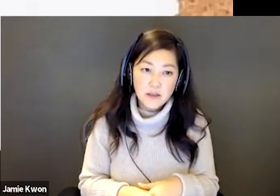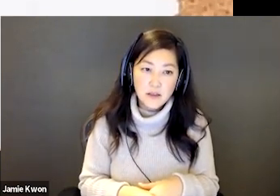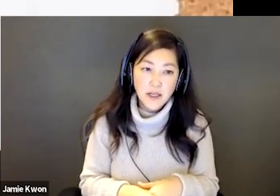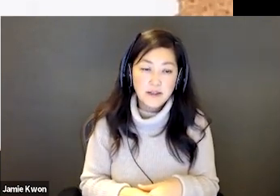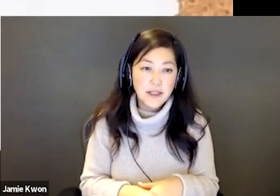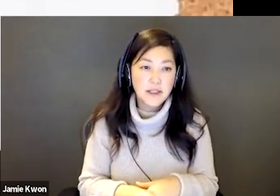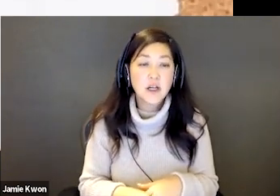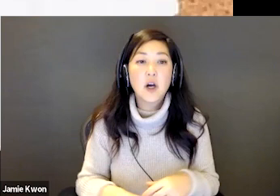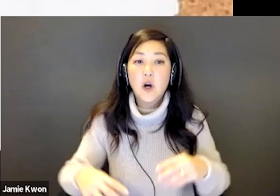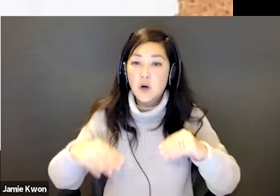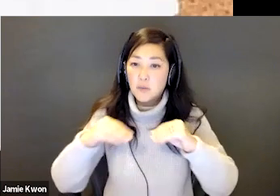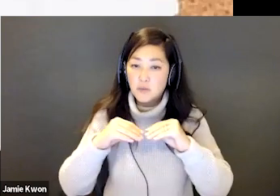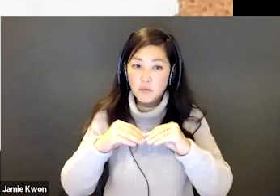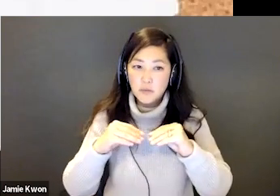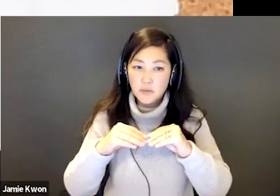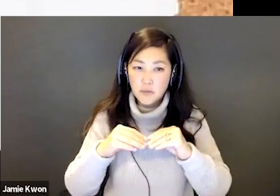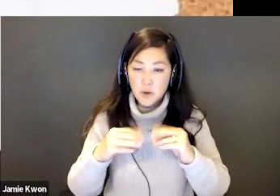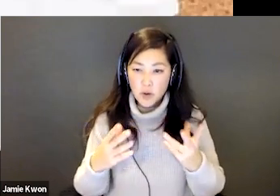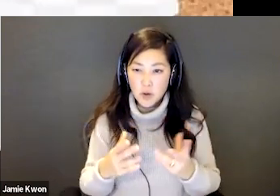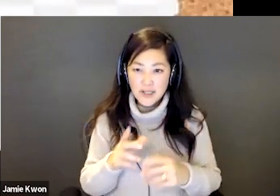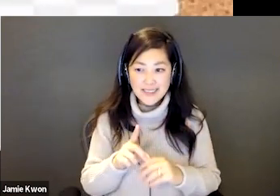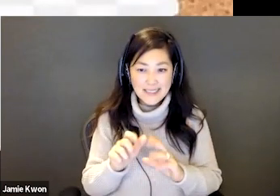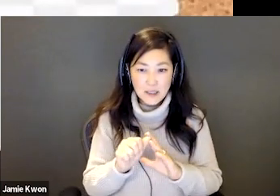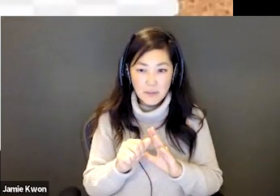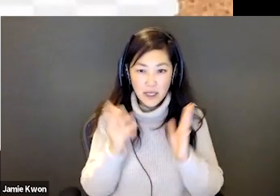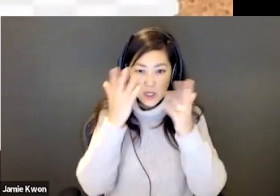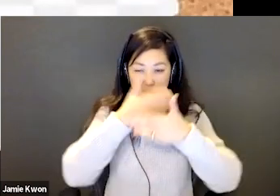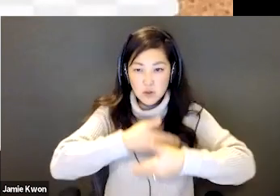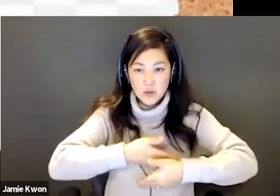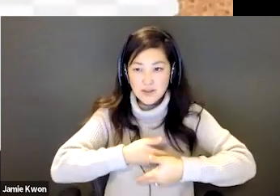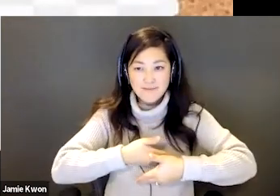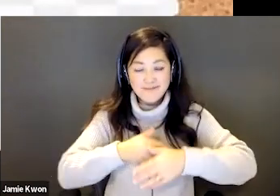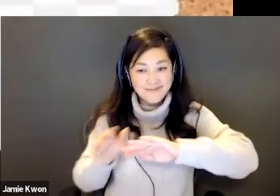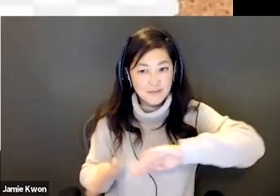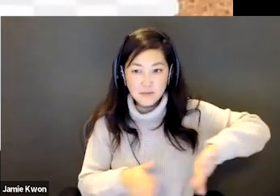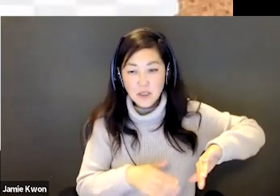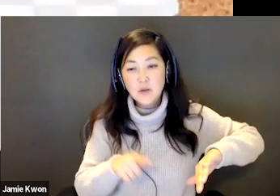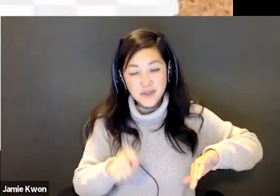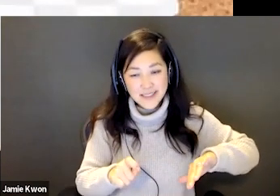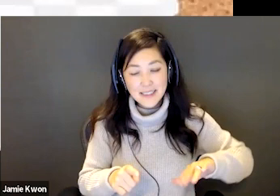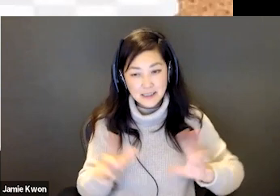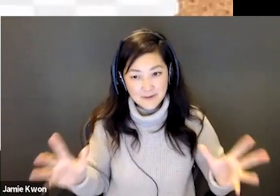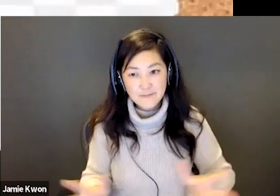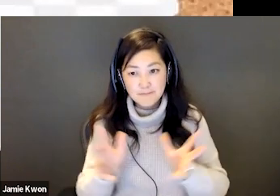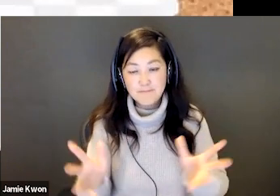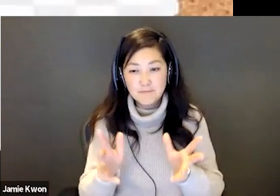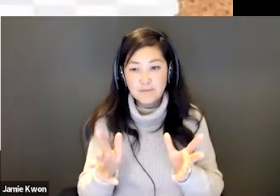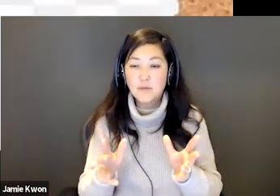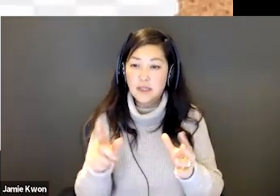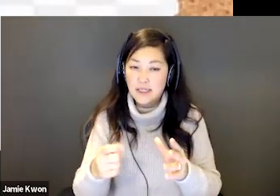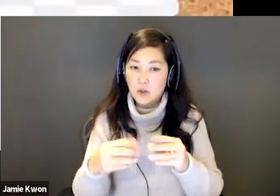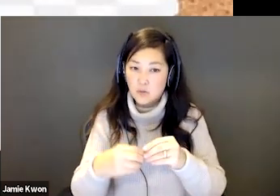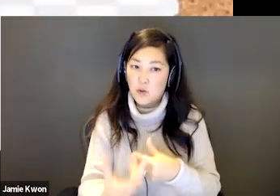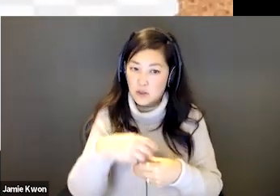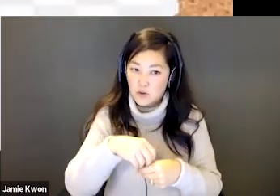And the more invisible the disability, the more awareness we need to encourage inclusion. Social